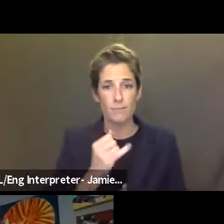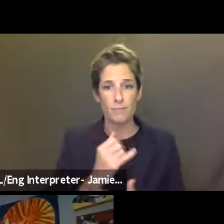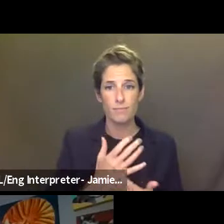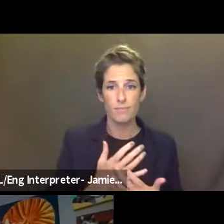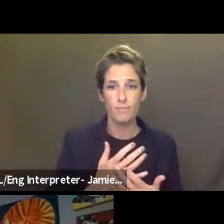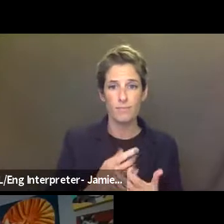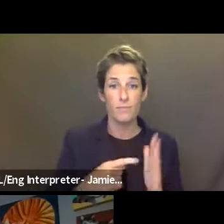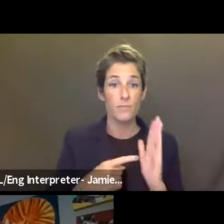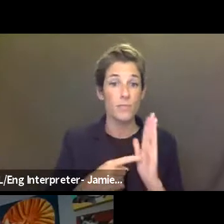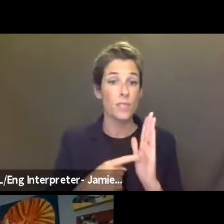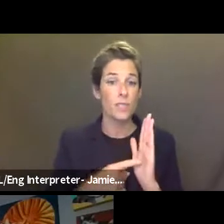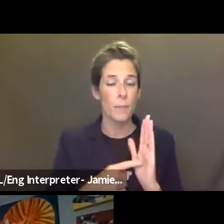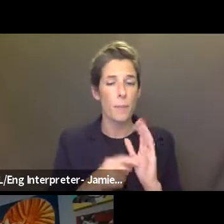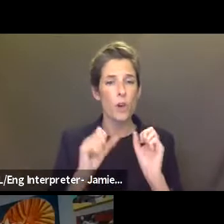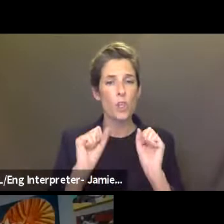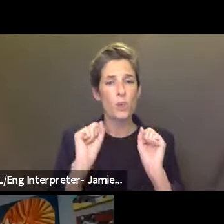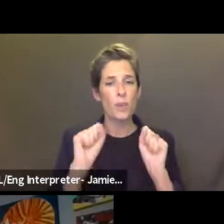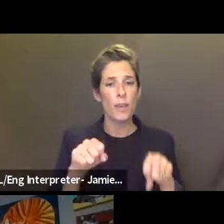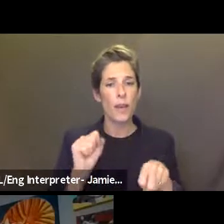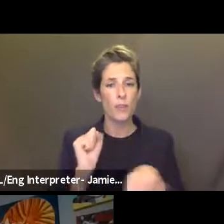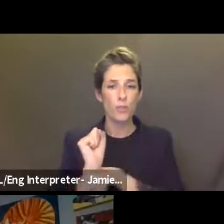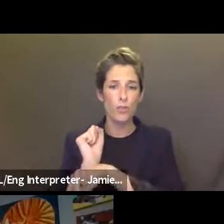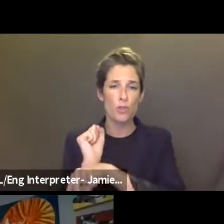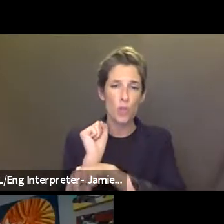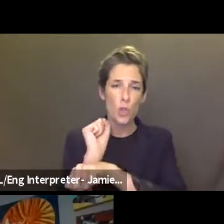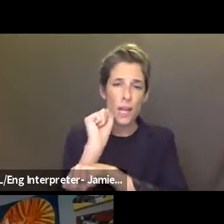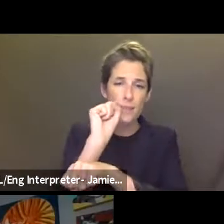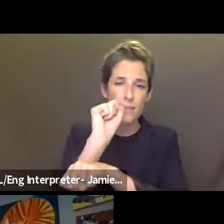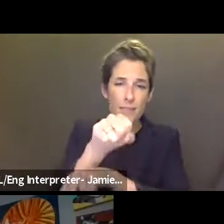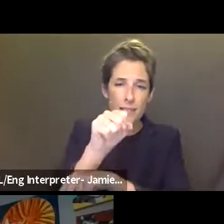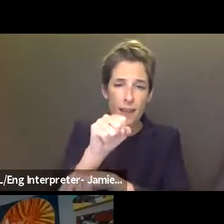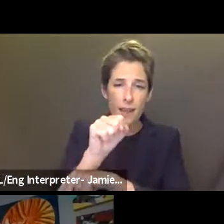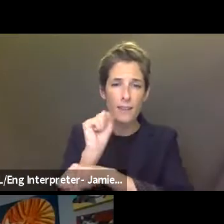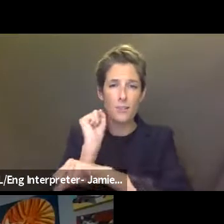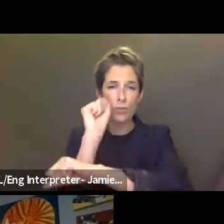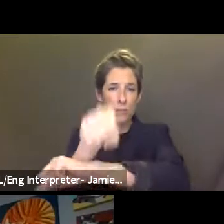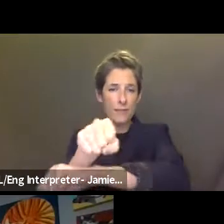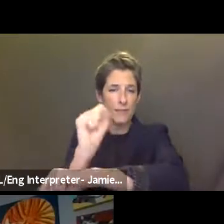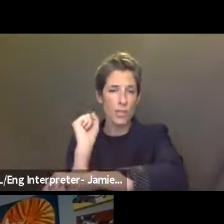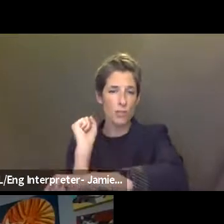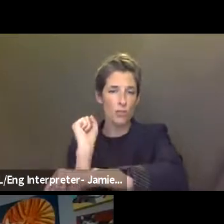say, transcend the trauma,